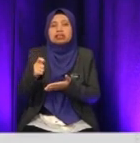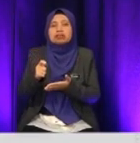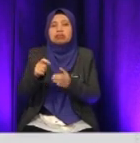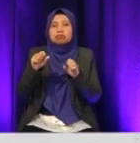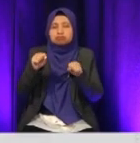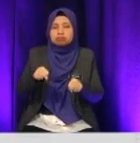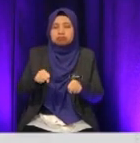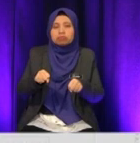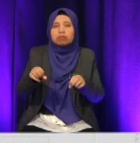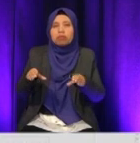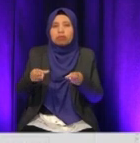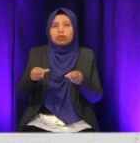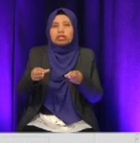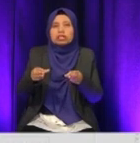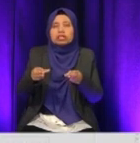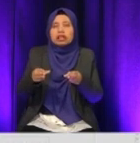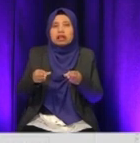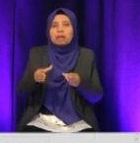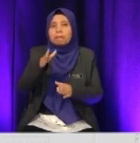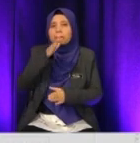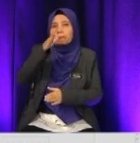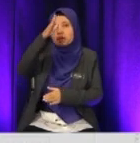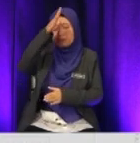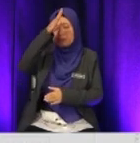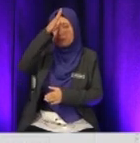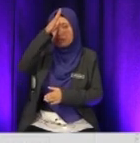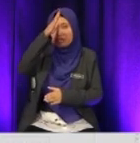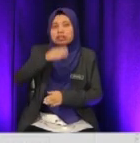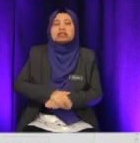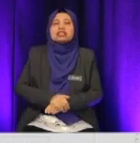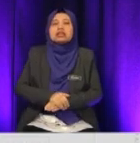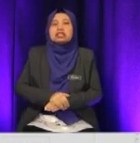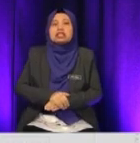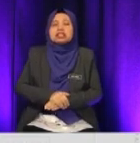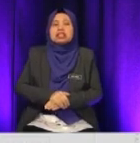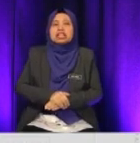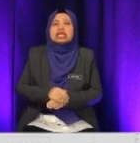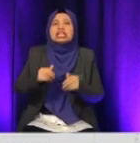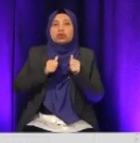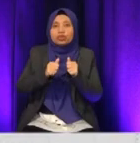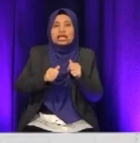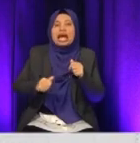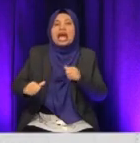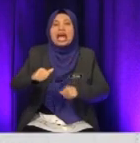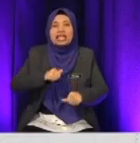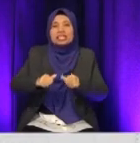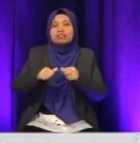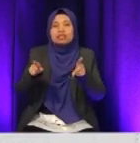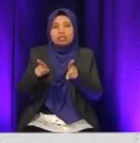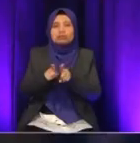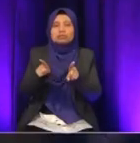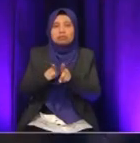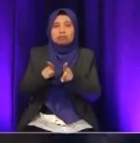Mm-hmm. My parents were planning on contributing 2,000 ringgit for the flood victim. That's a very